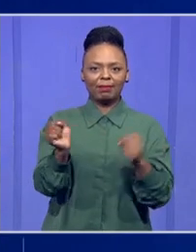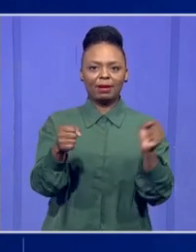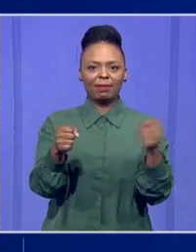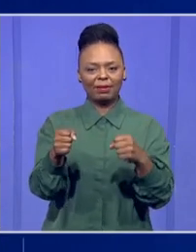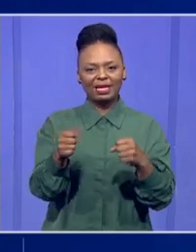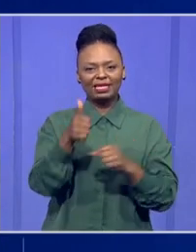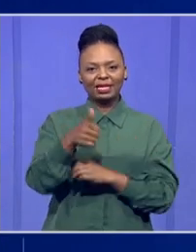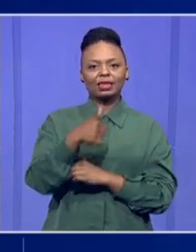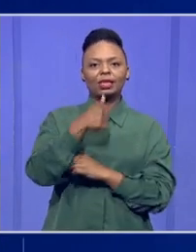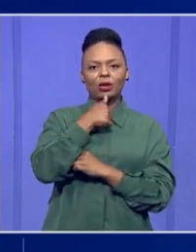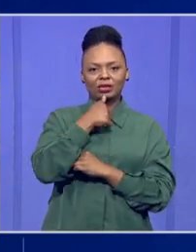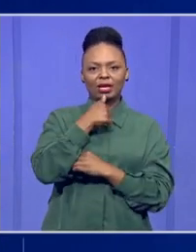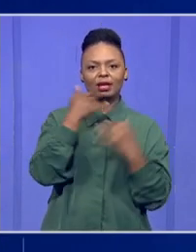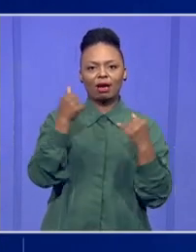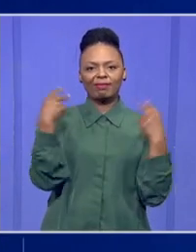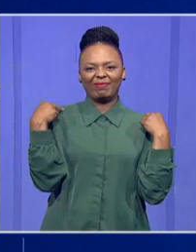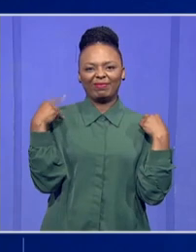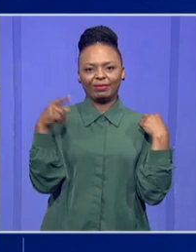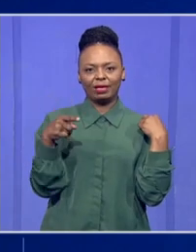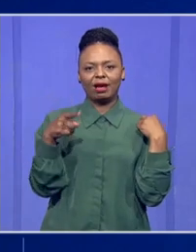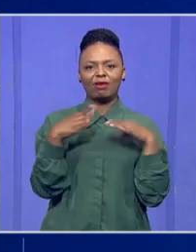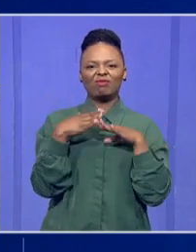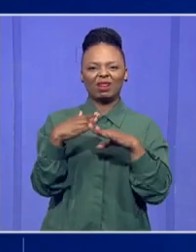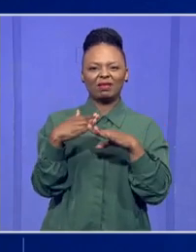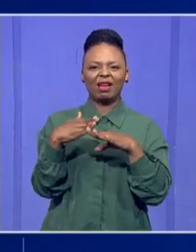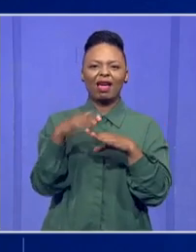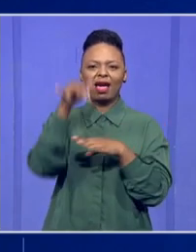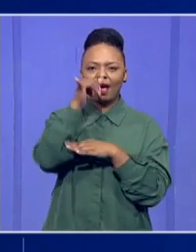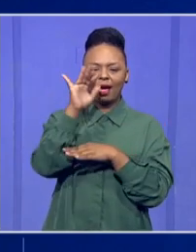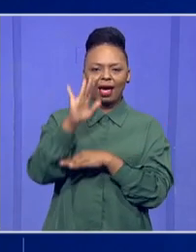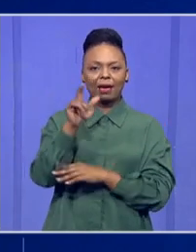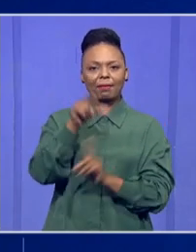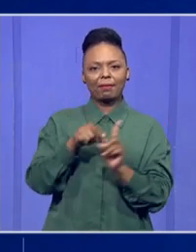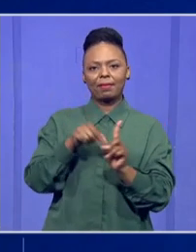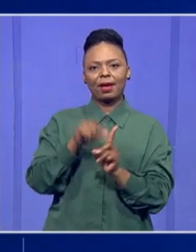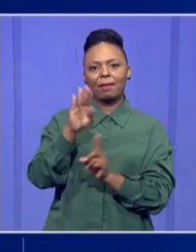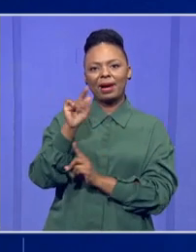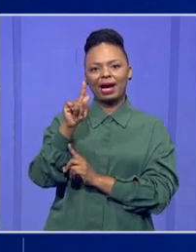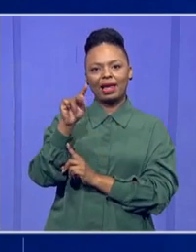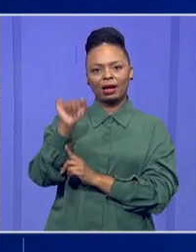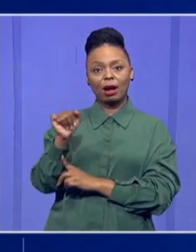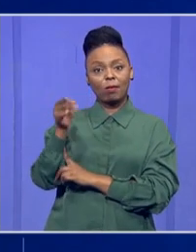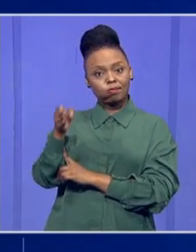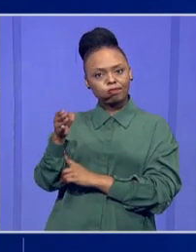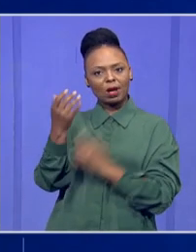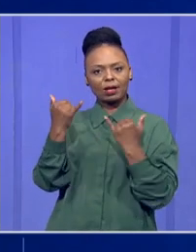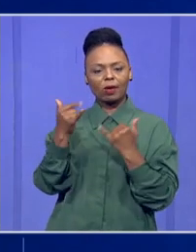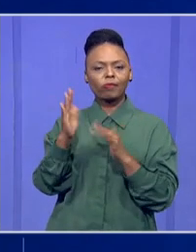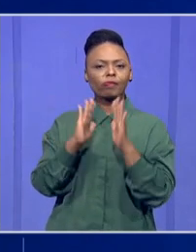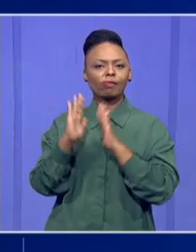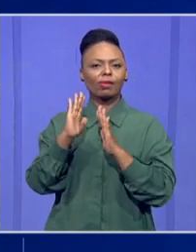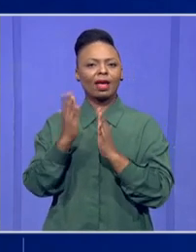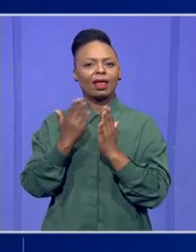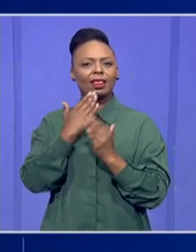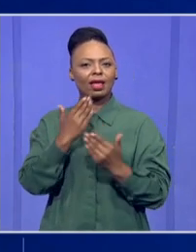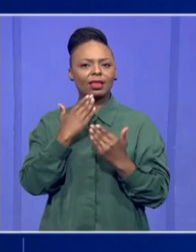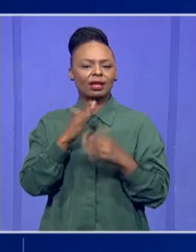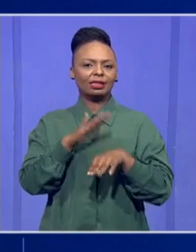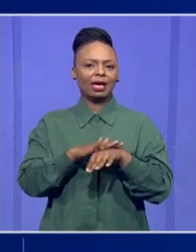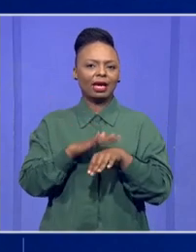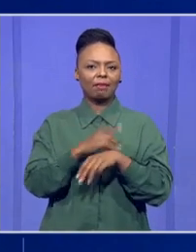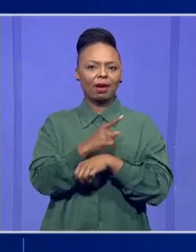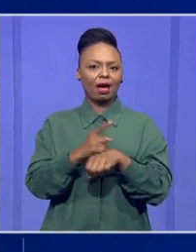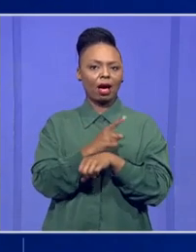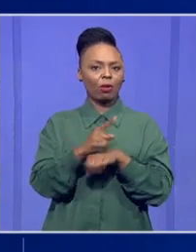prevention warders. Our reporter Mbalenhle Mthethwa is on standby to speak to us now. Mbali, thank you so much for your time this hour on the